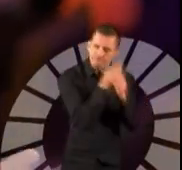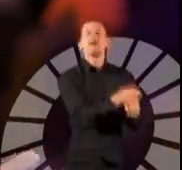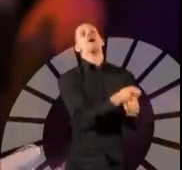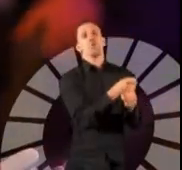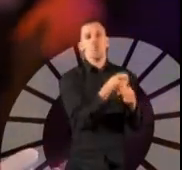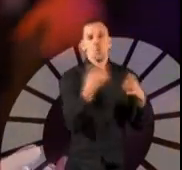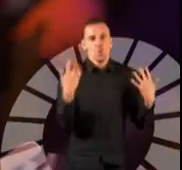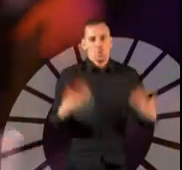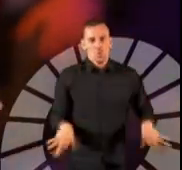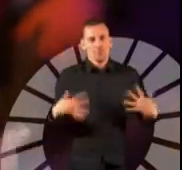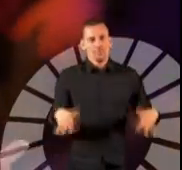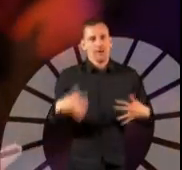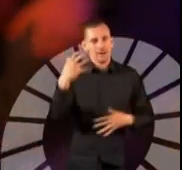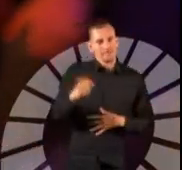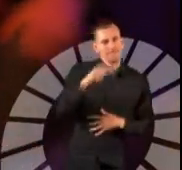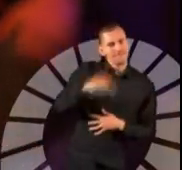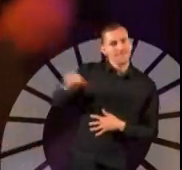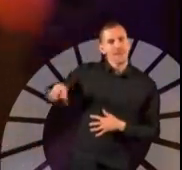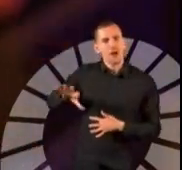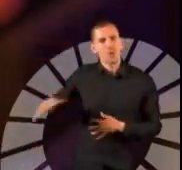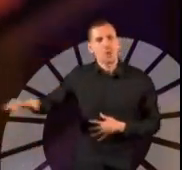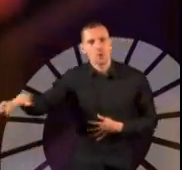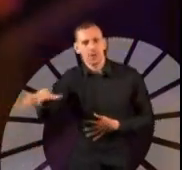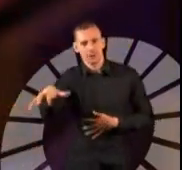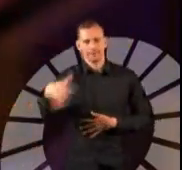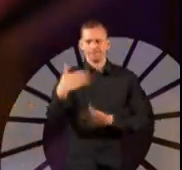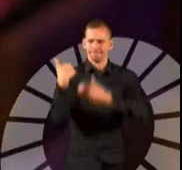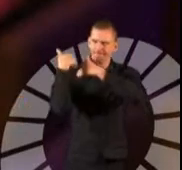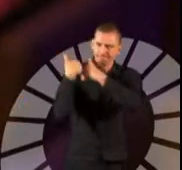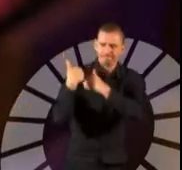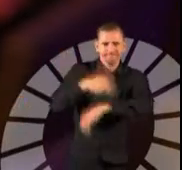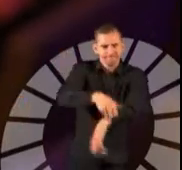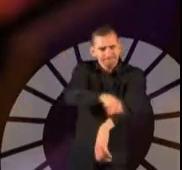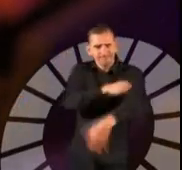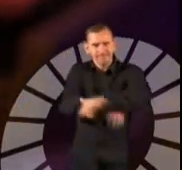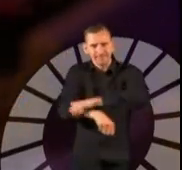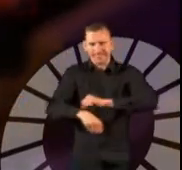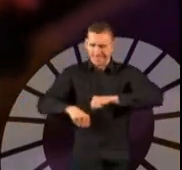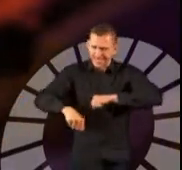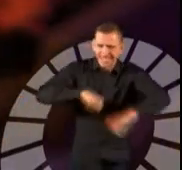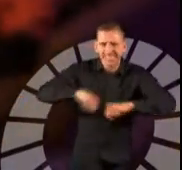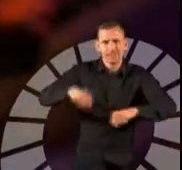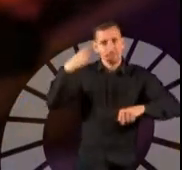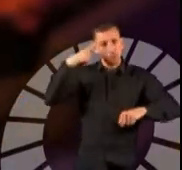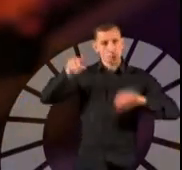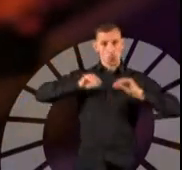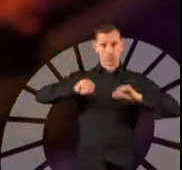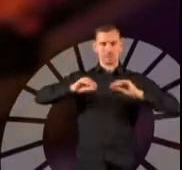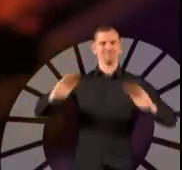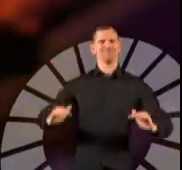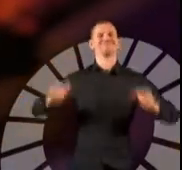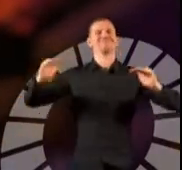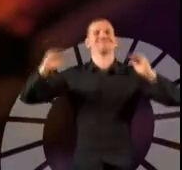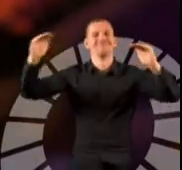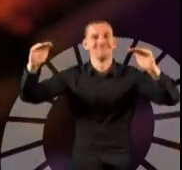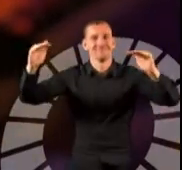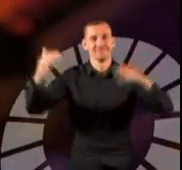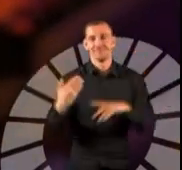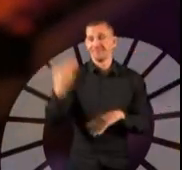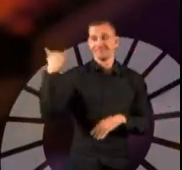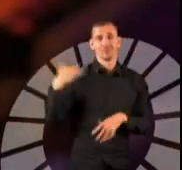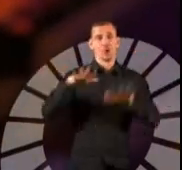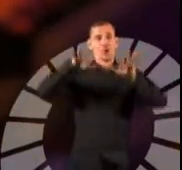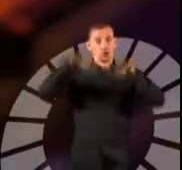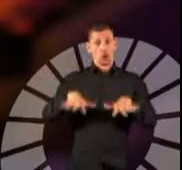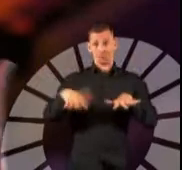must strengthen investment, the objective that we set, and which has also been taken up by many countries in October.